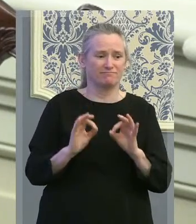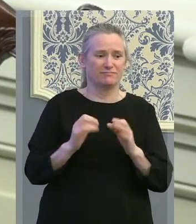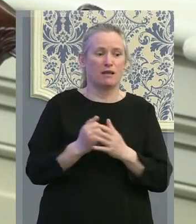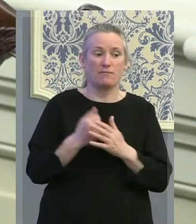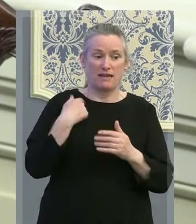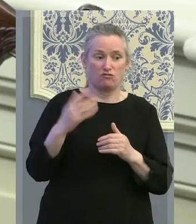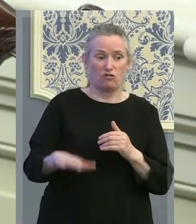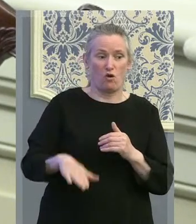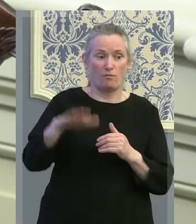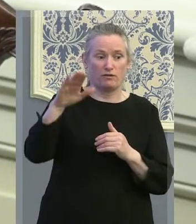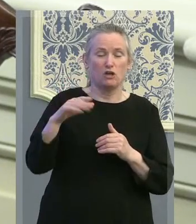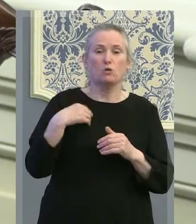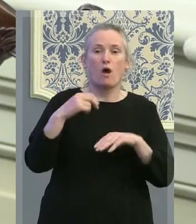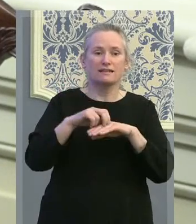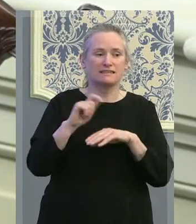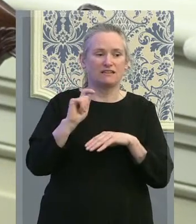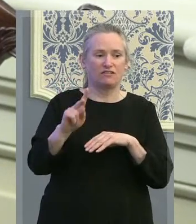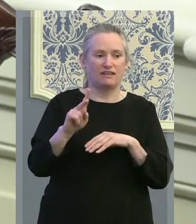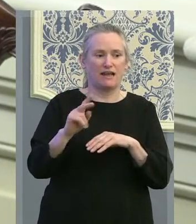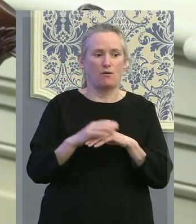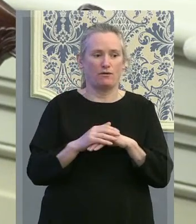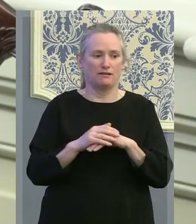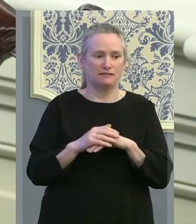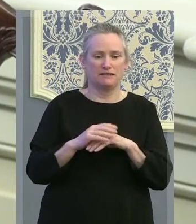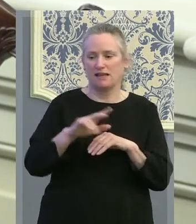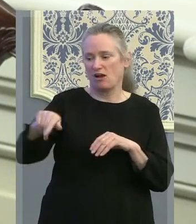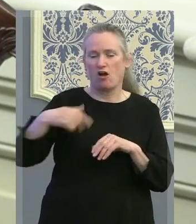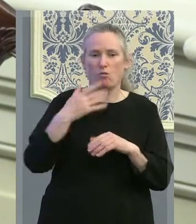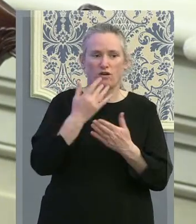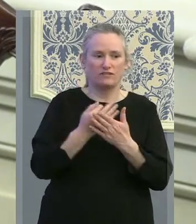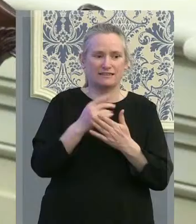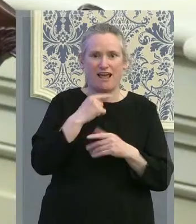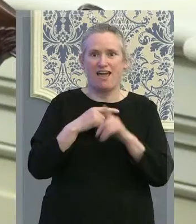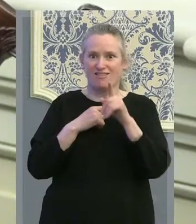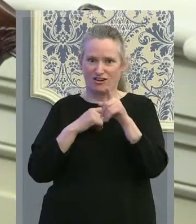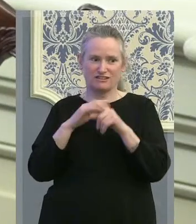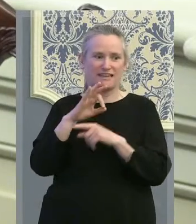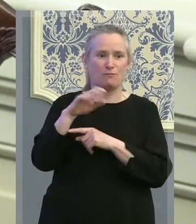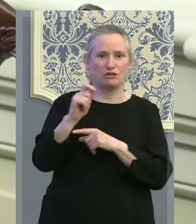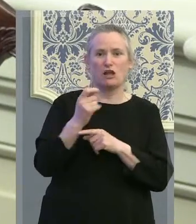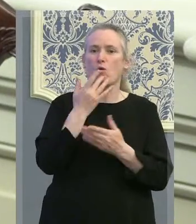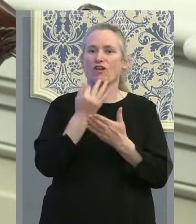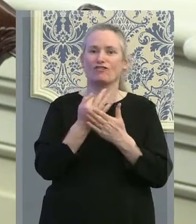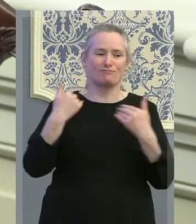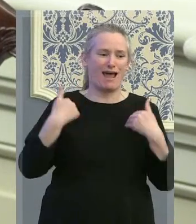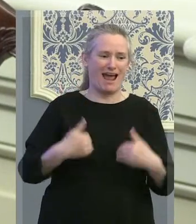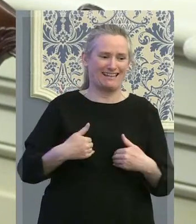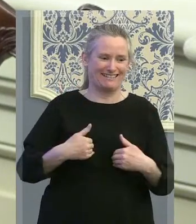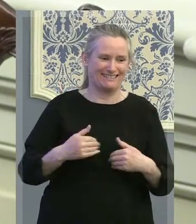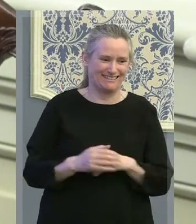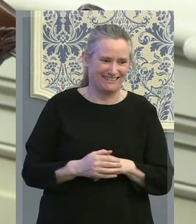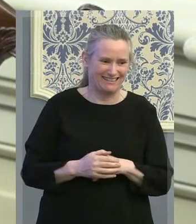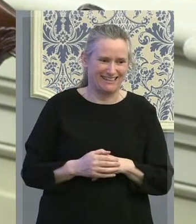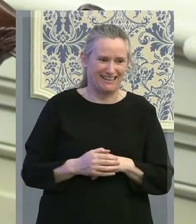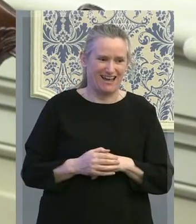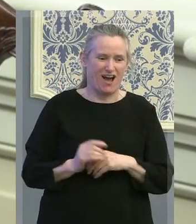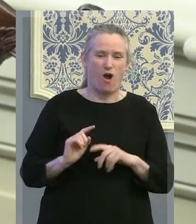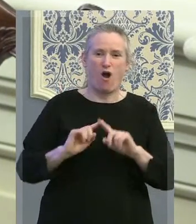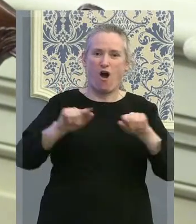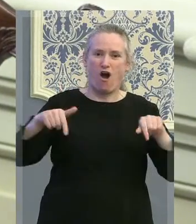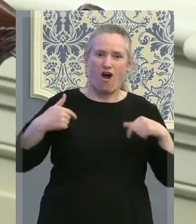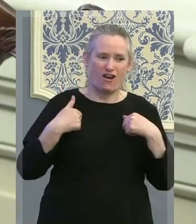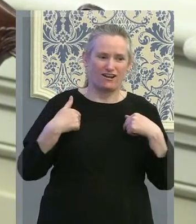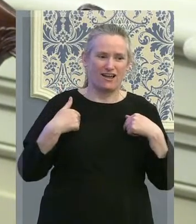growing up, when you'd come on television, I'd say everybody in Waterford said the same thing. There's Gilbert, he's a Waterford man. And we are